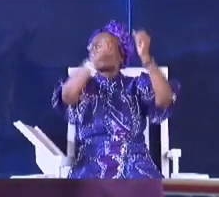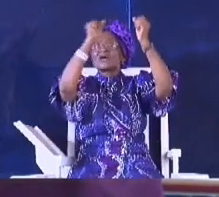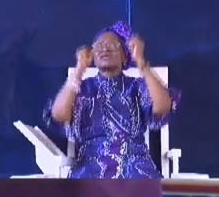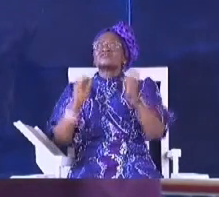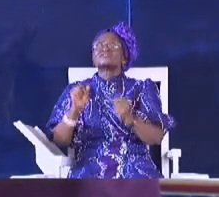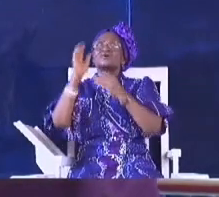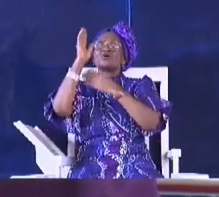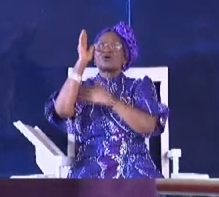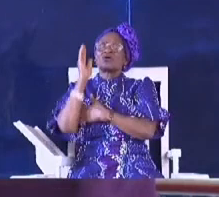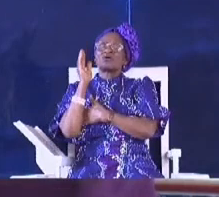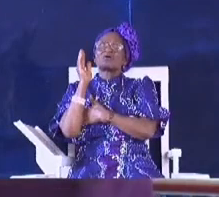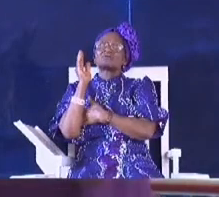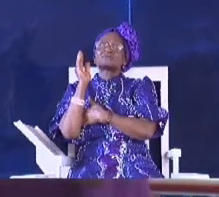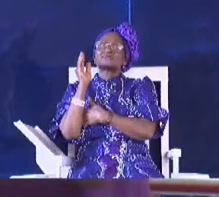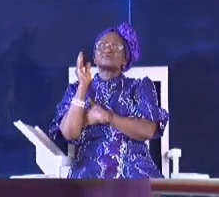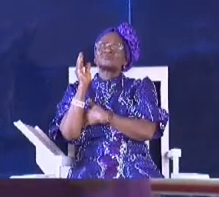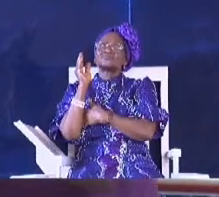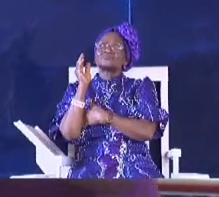God,